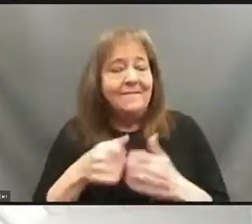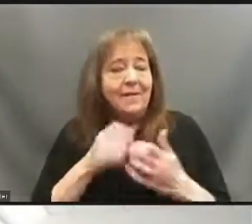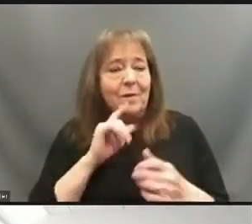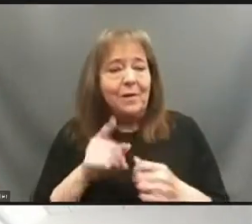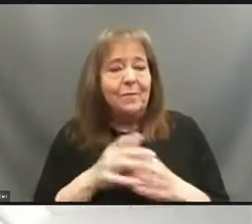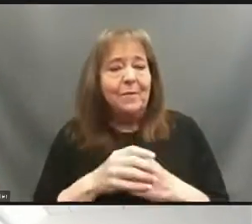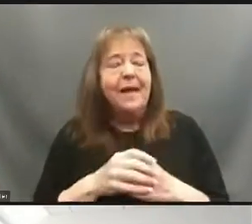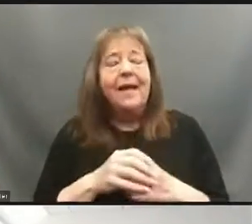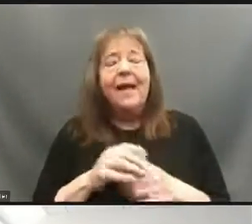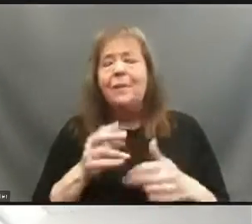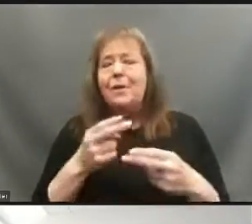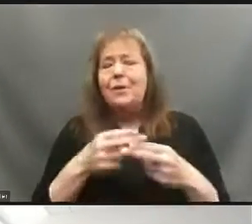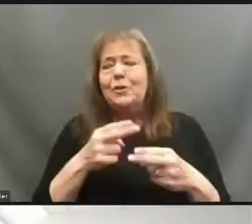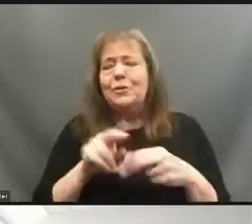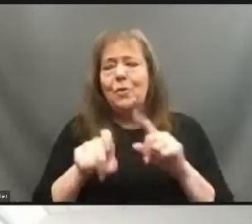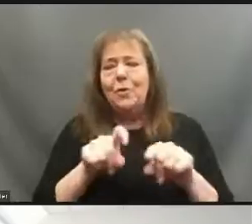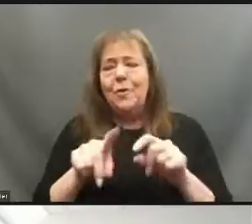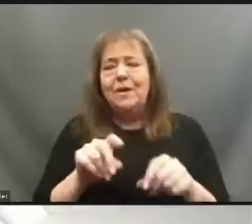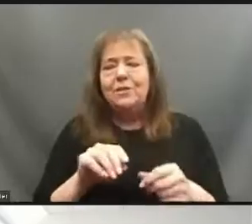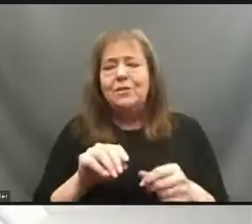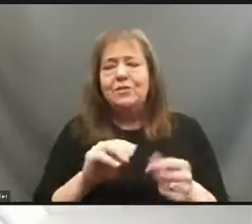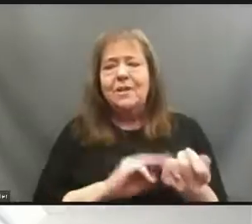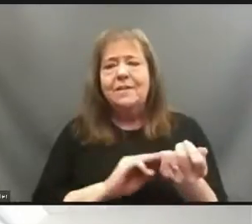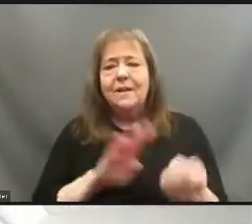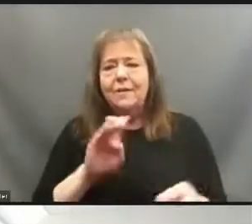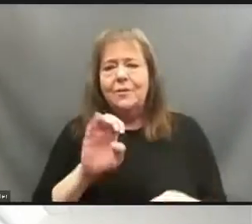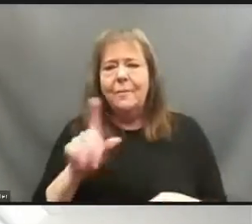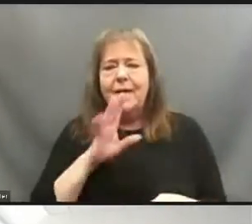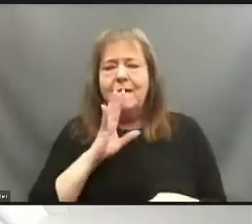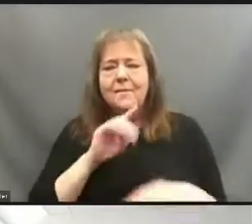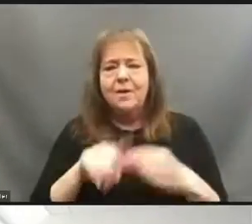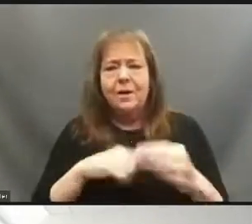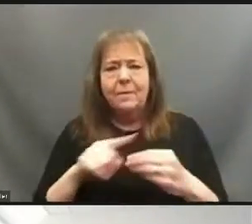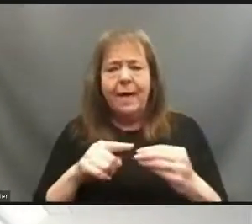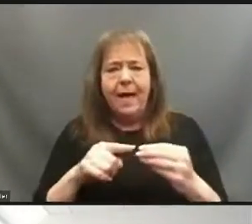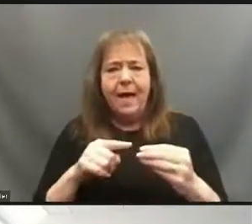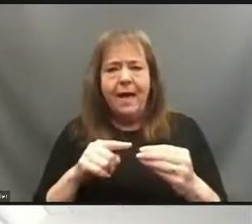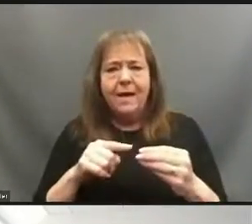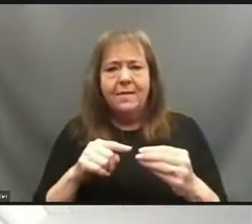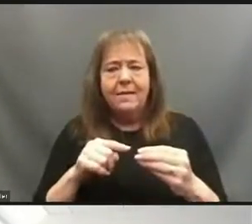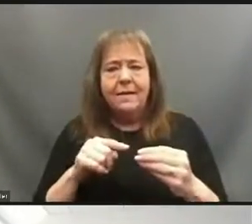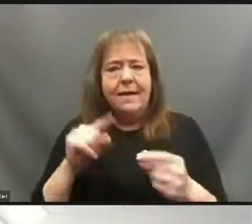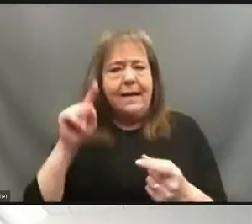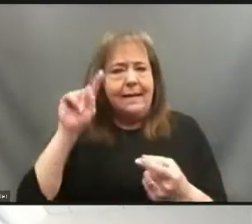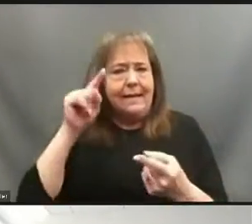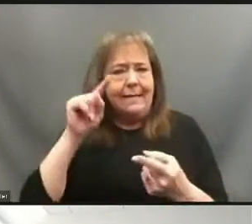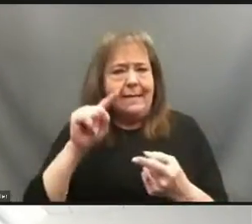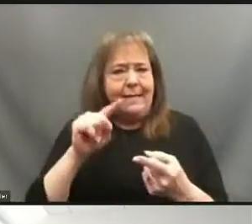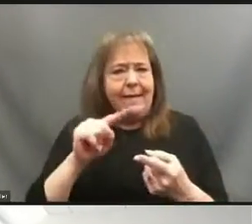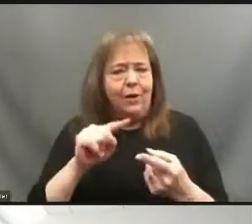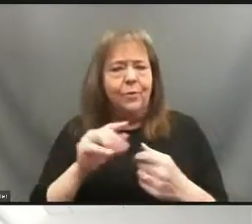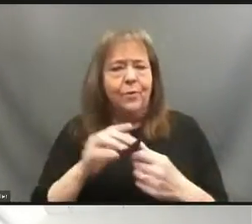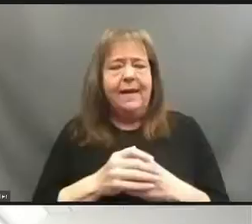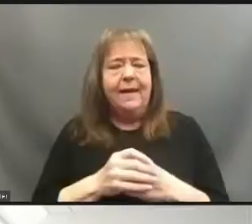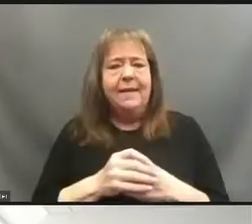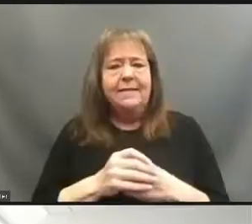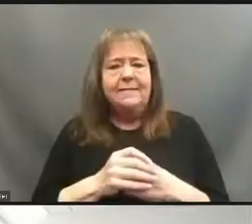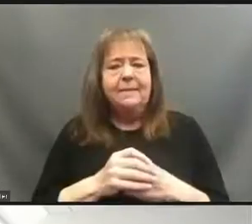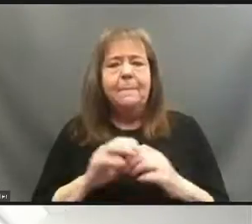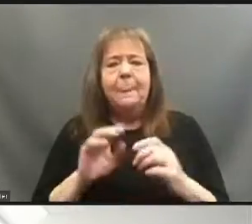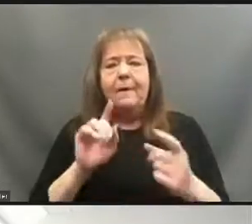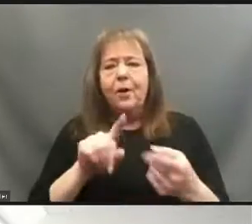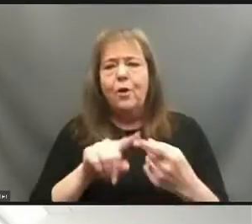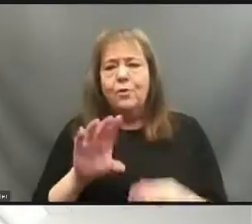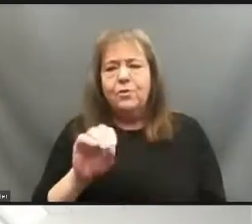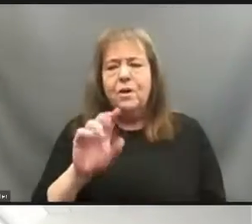quick question. I know Dr. Bell alluded to the gradual and decrease of the spike as we kind of head into the October